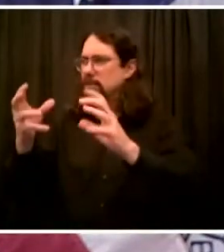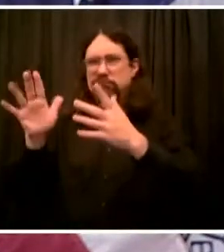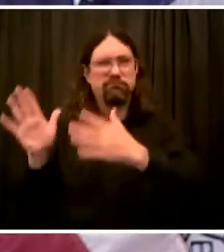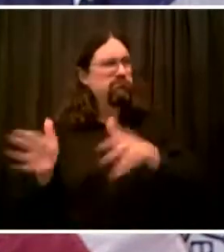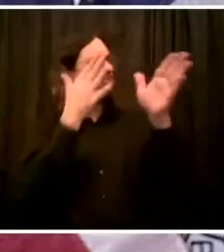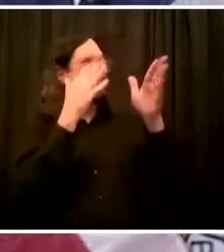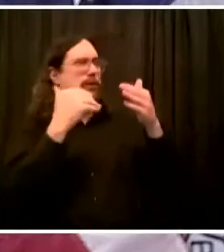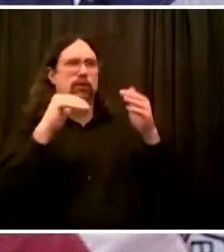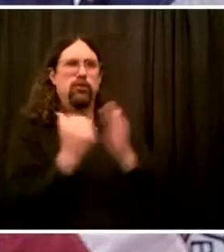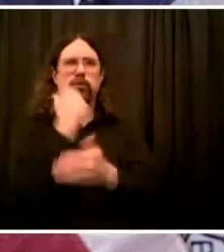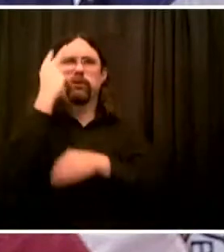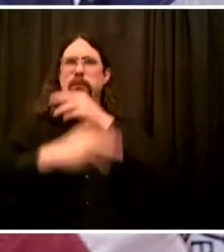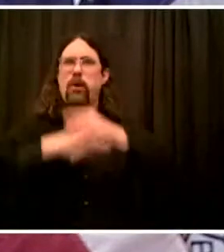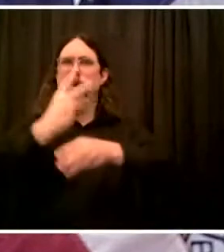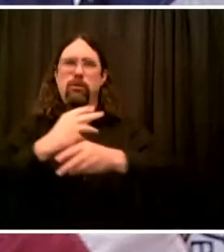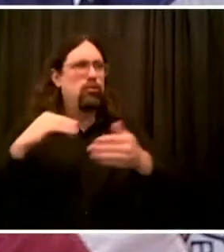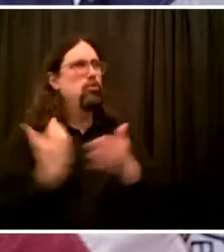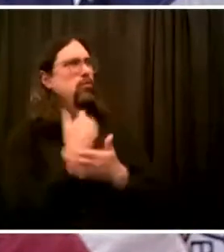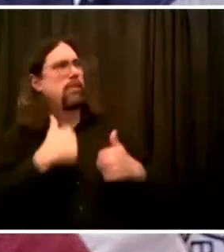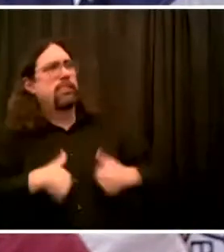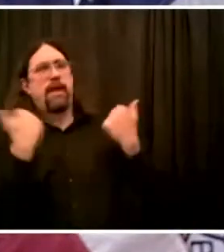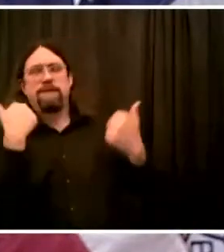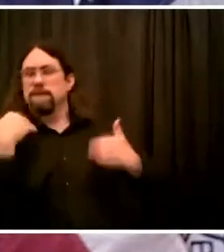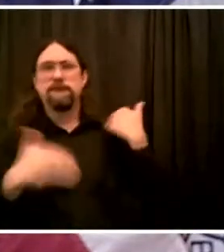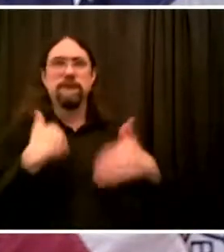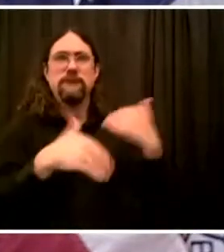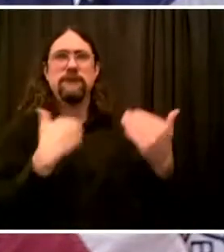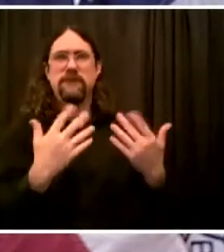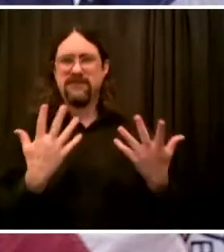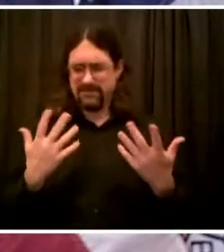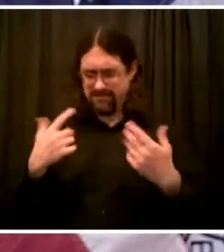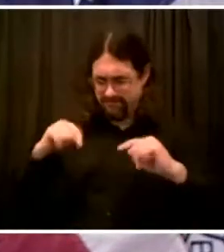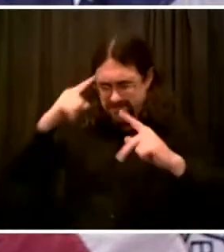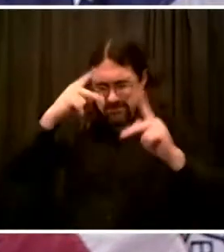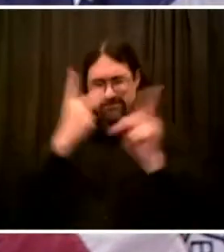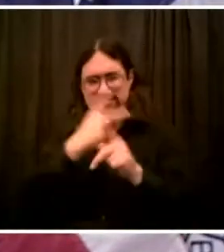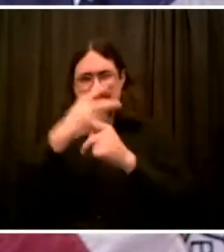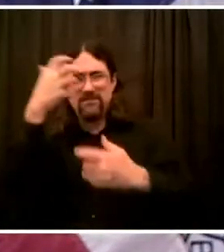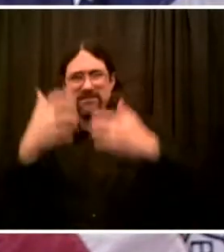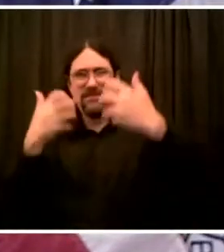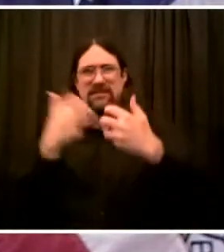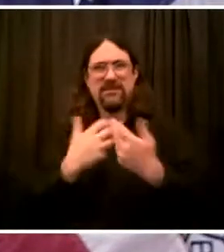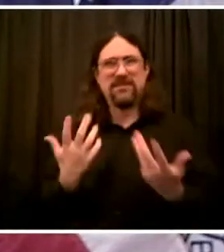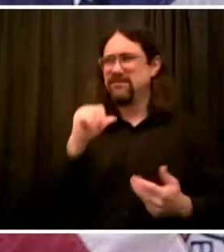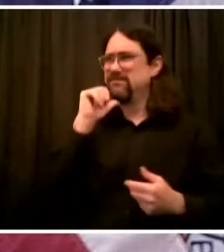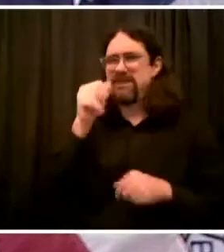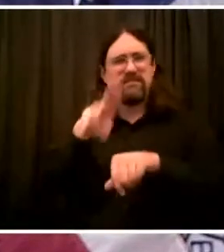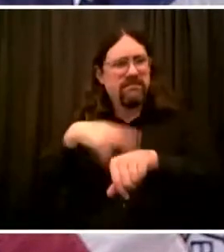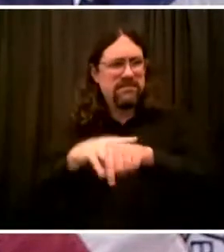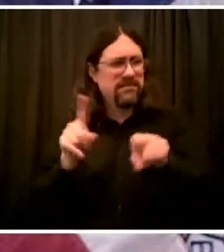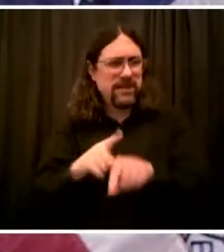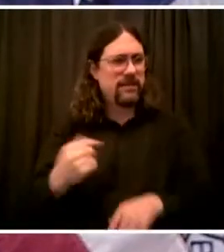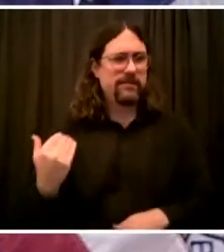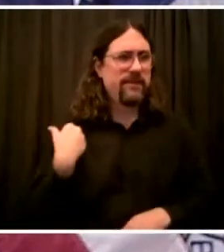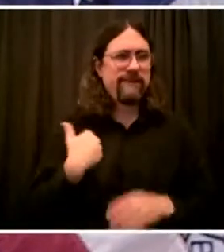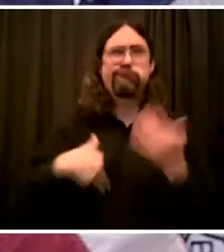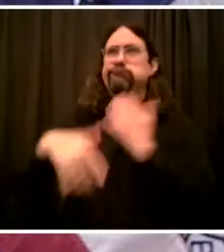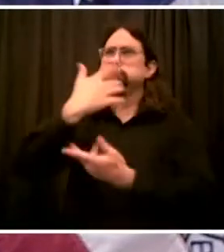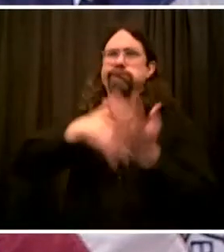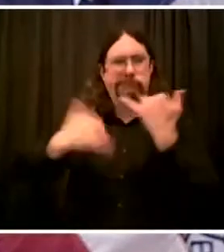distancing and wearing face coverings. These things don't come naturally to any of us. We're all trying to make sense of it together. Of course, people are